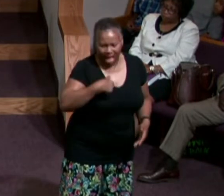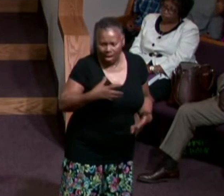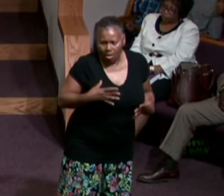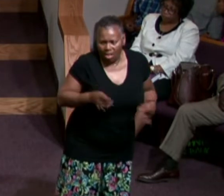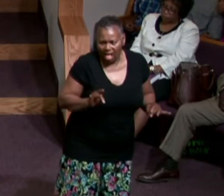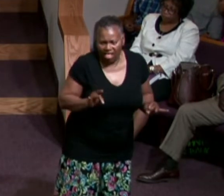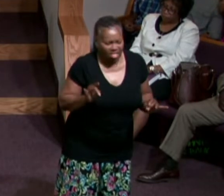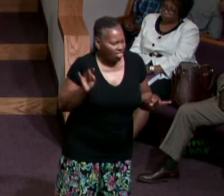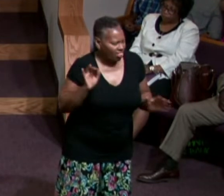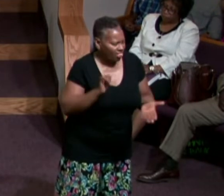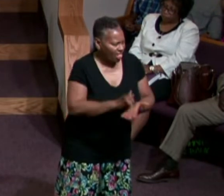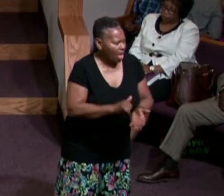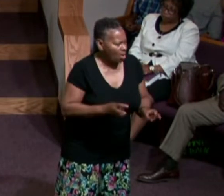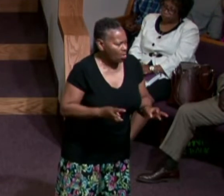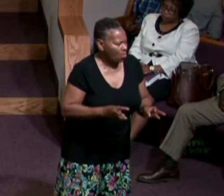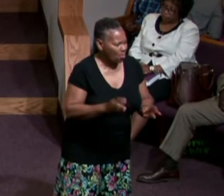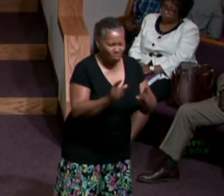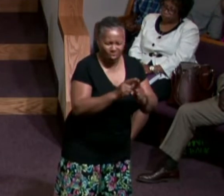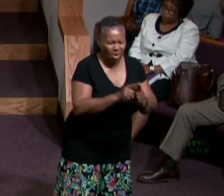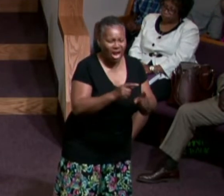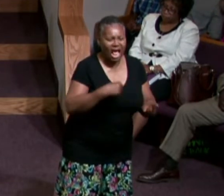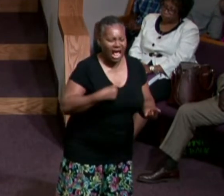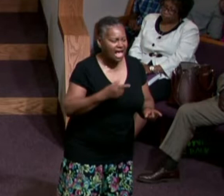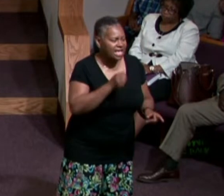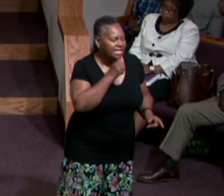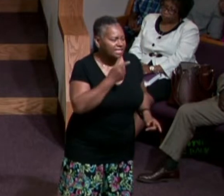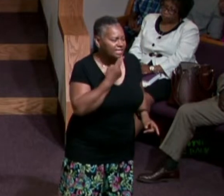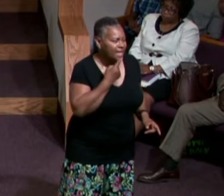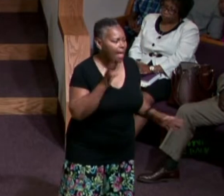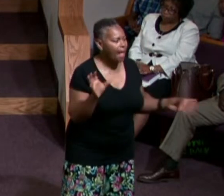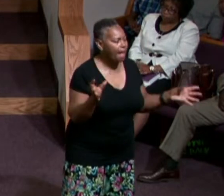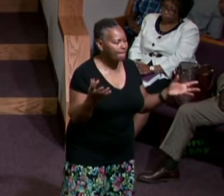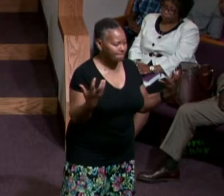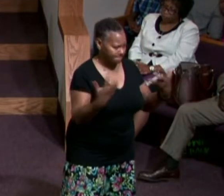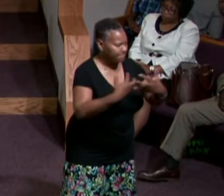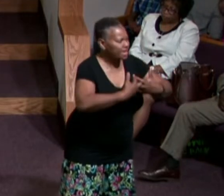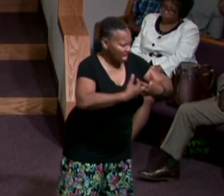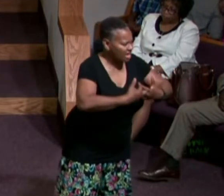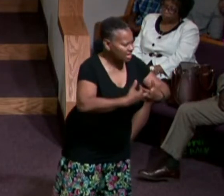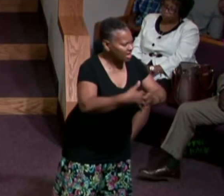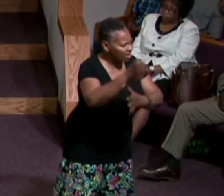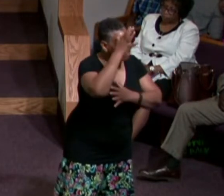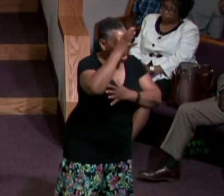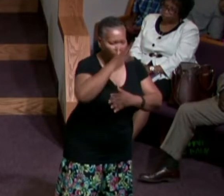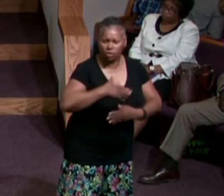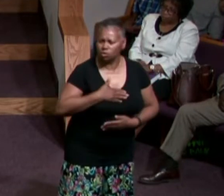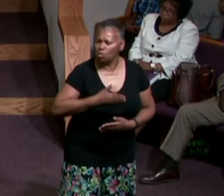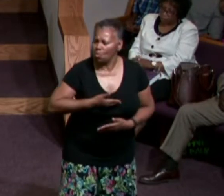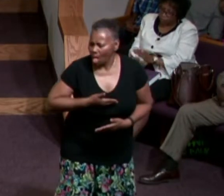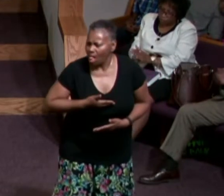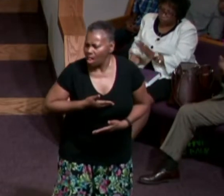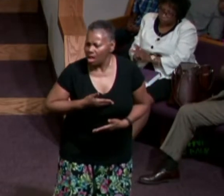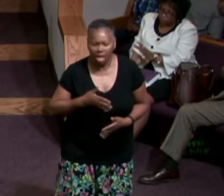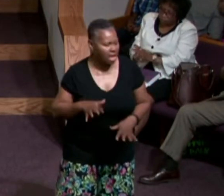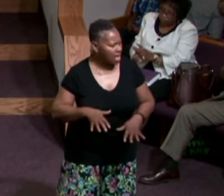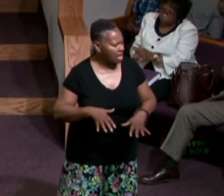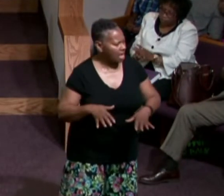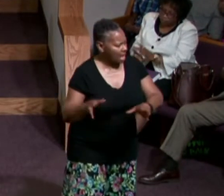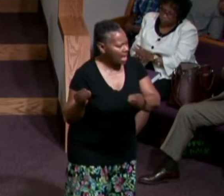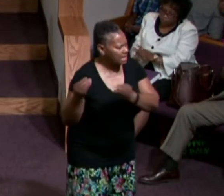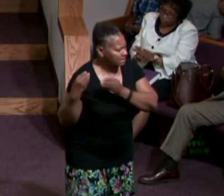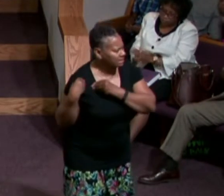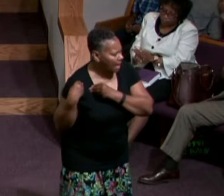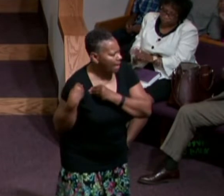like to say blended fathers, or those men who willingly stepped up to fulfill the position of father